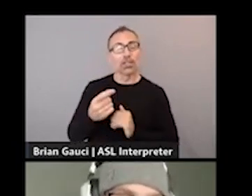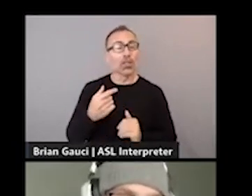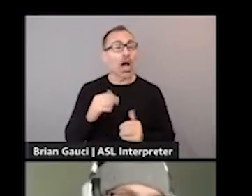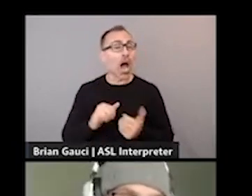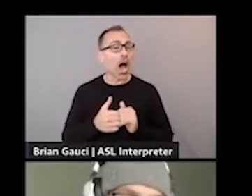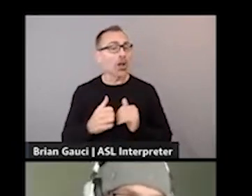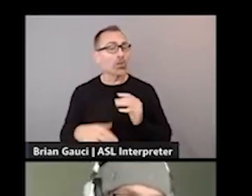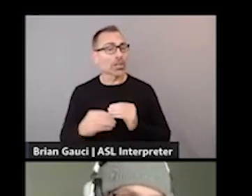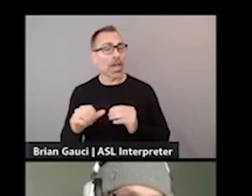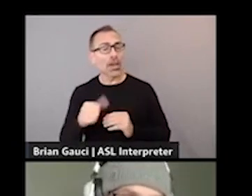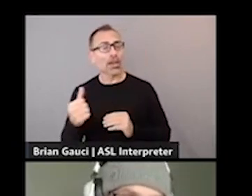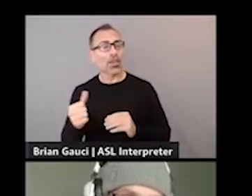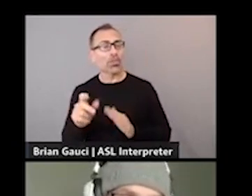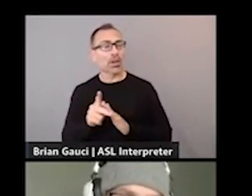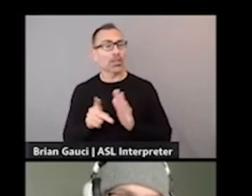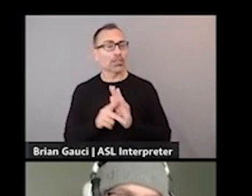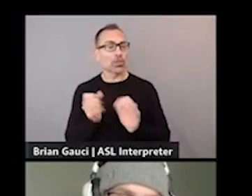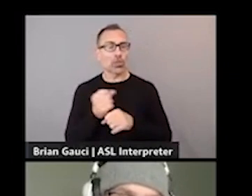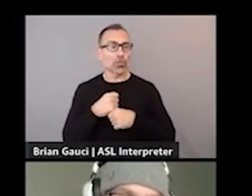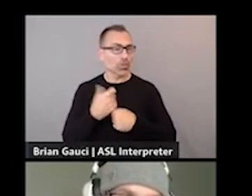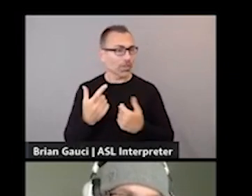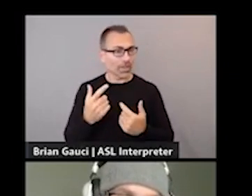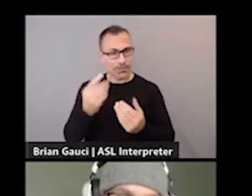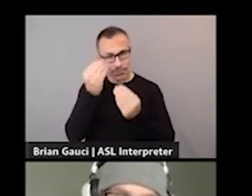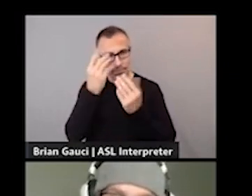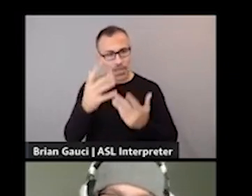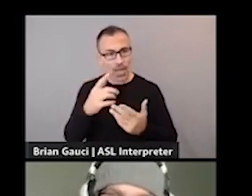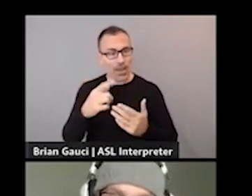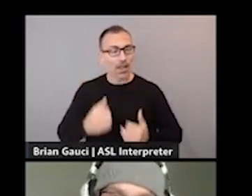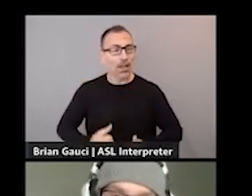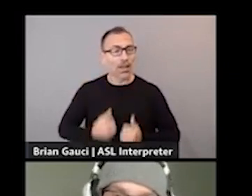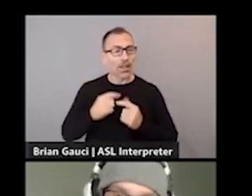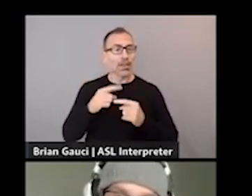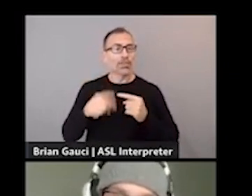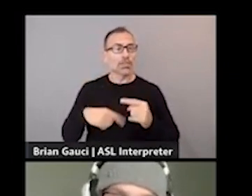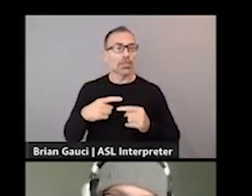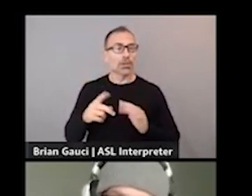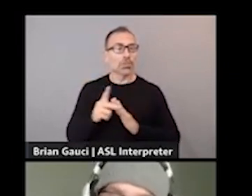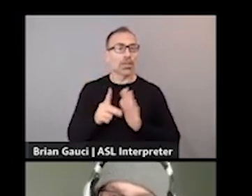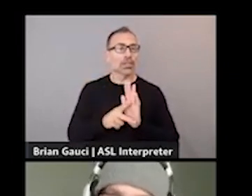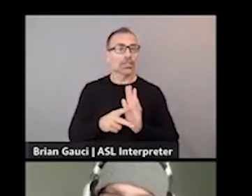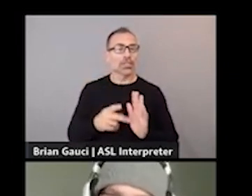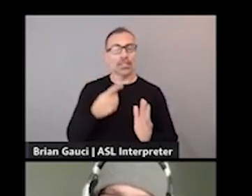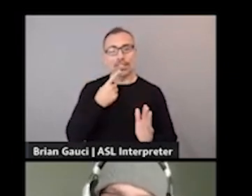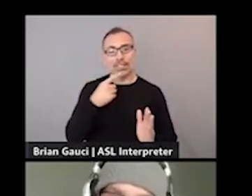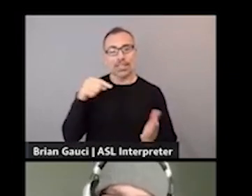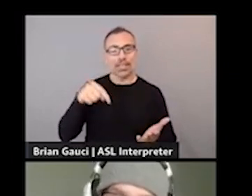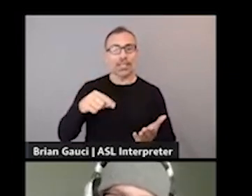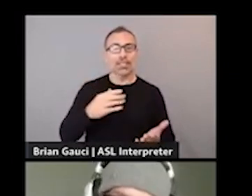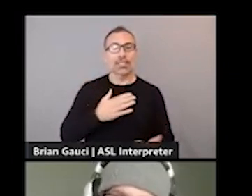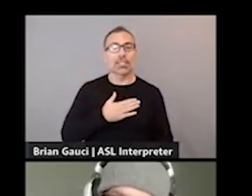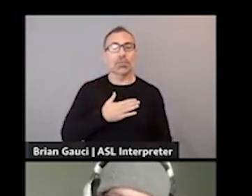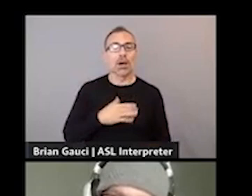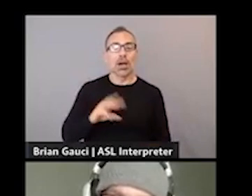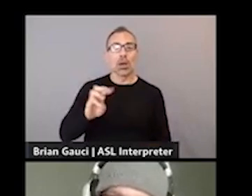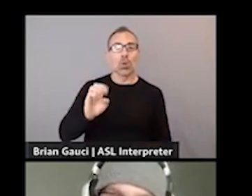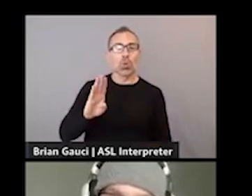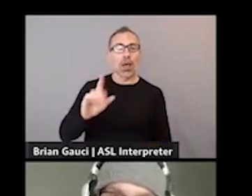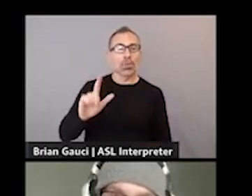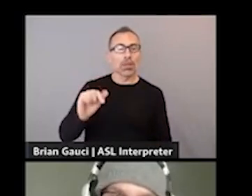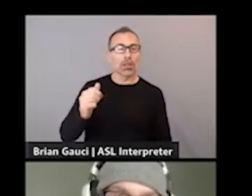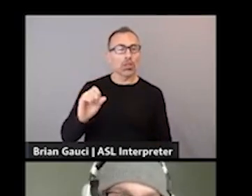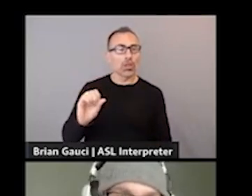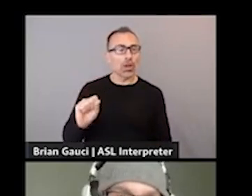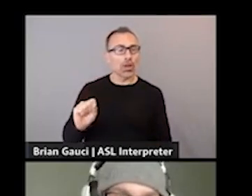just click on create data lifecycle policy. You can say this is my web logs. And here